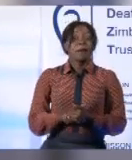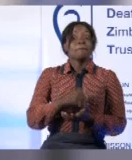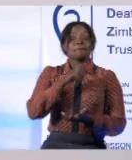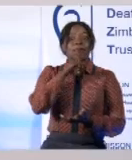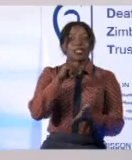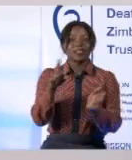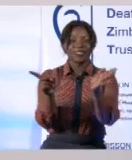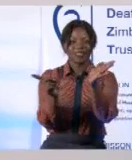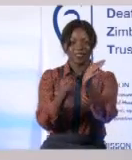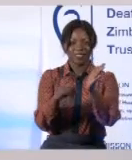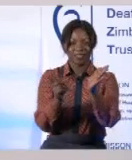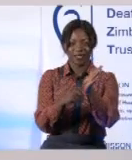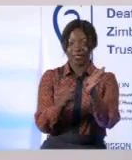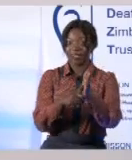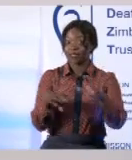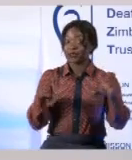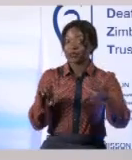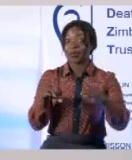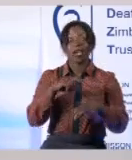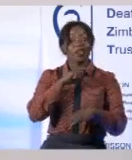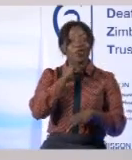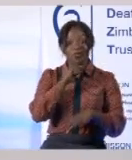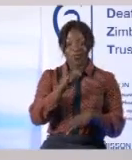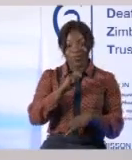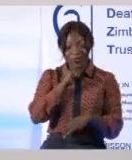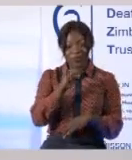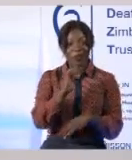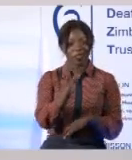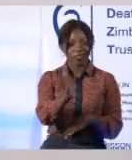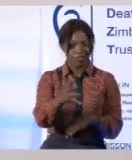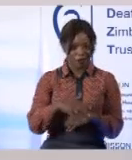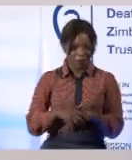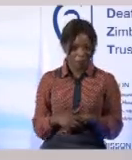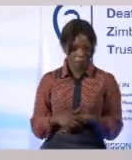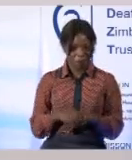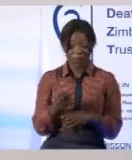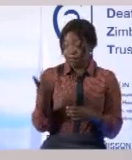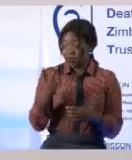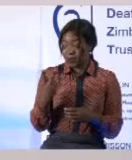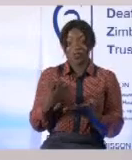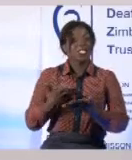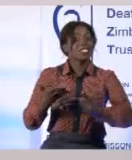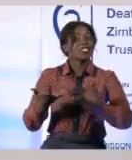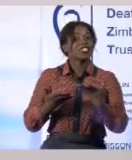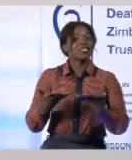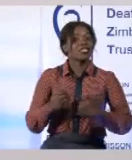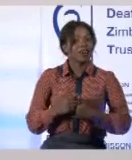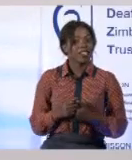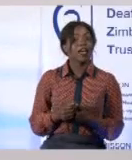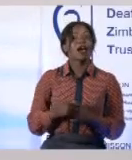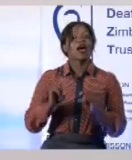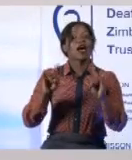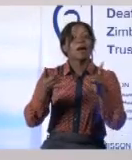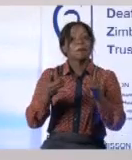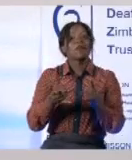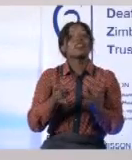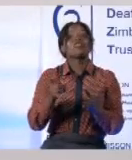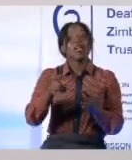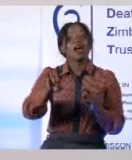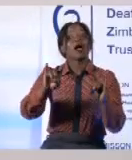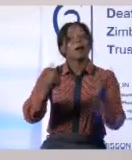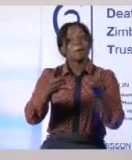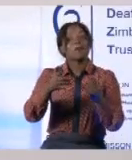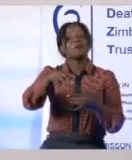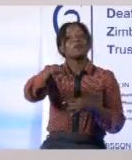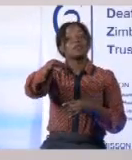work is a reality as shown by Kendrick and MacDonald. It is happening. It is happening in the motherland. And